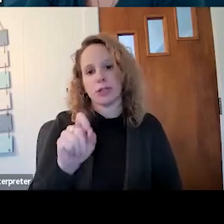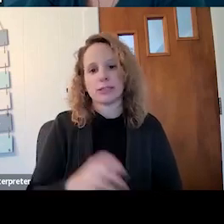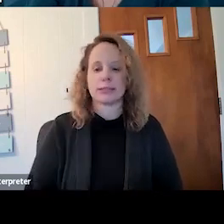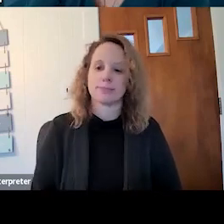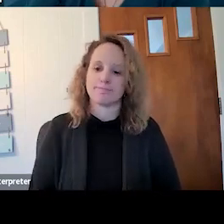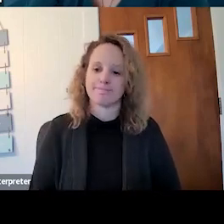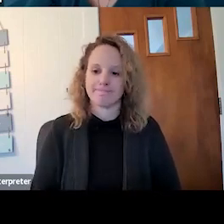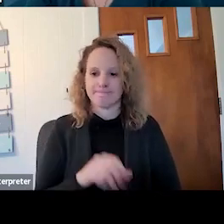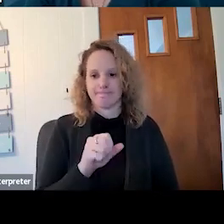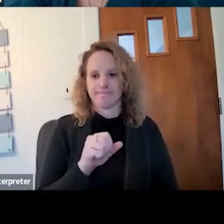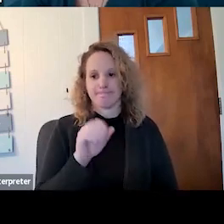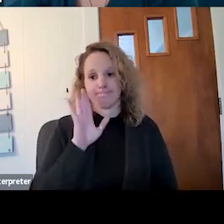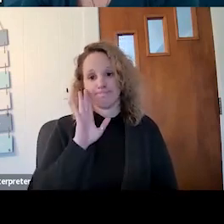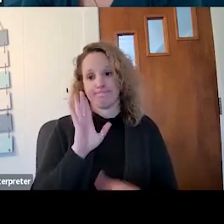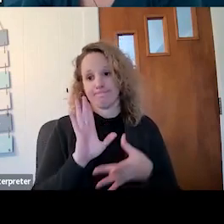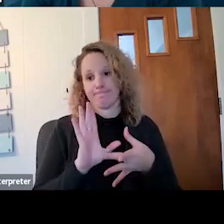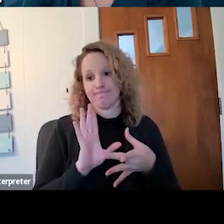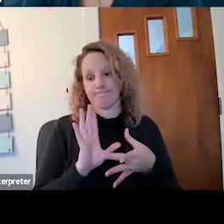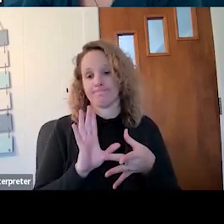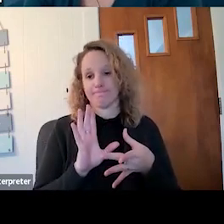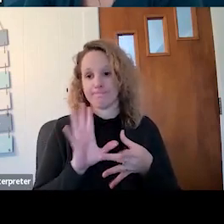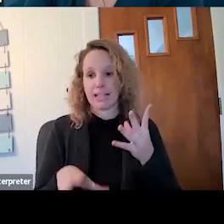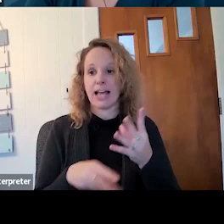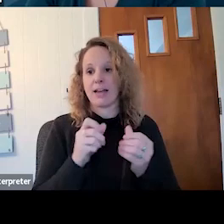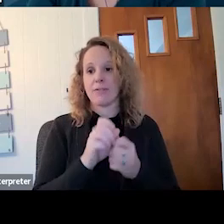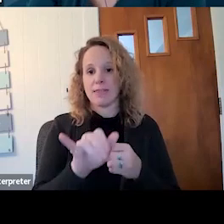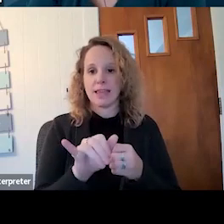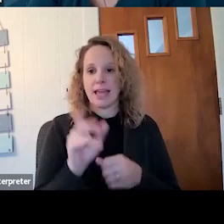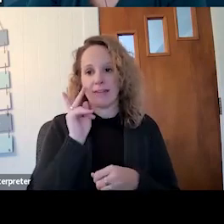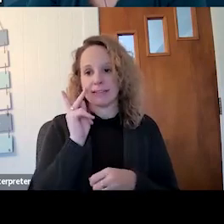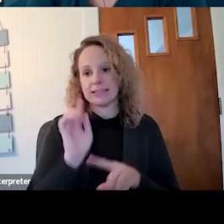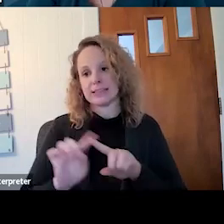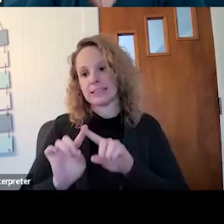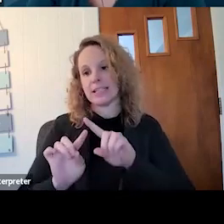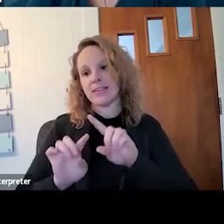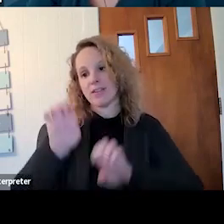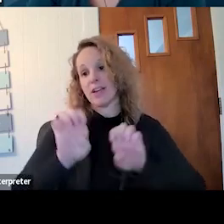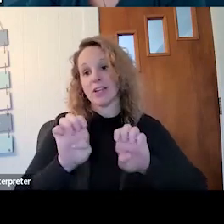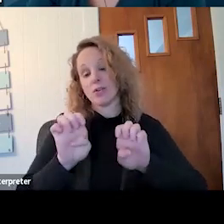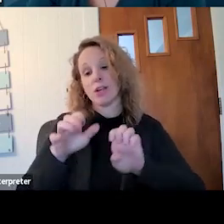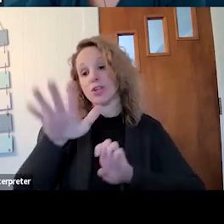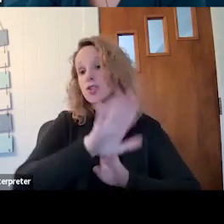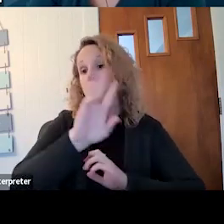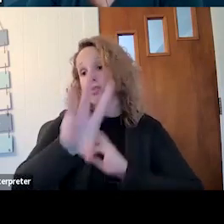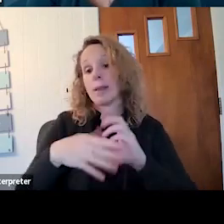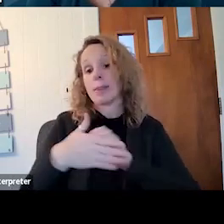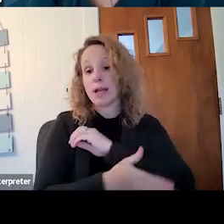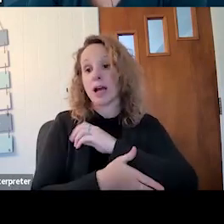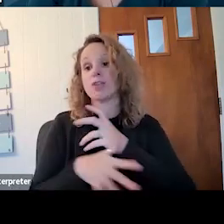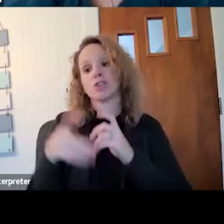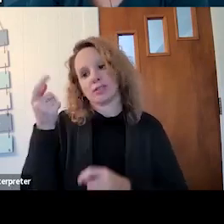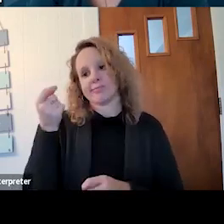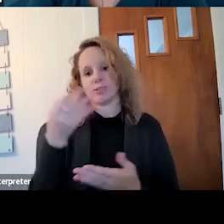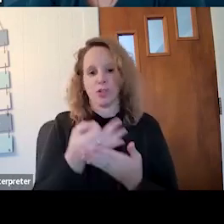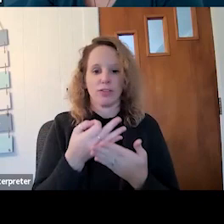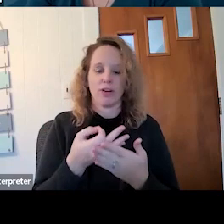Yeah, and I'll echo that with just what I've seen doing various evaluations around the country as well. It is really reliant on grant funding.